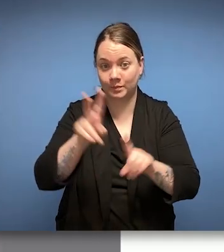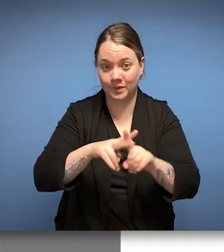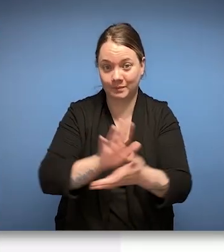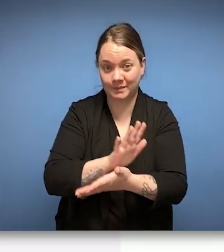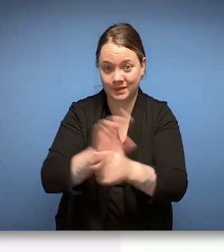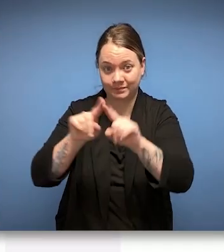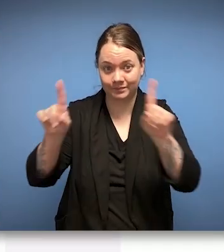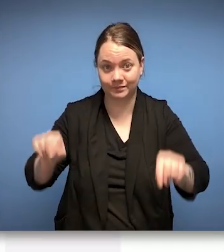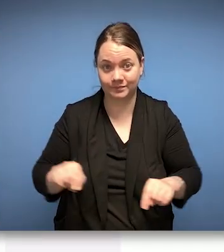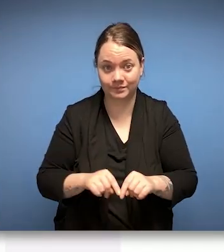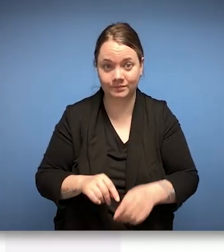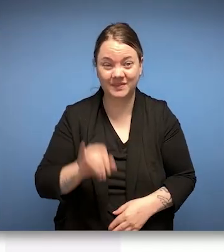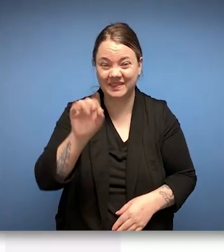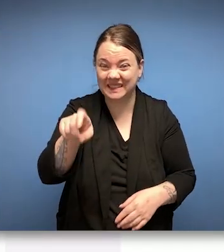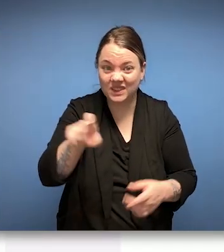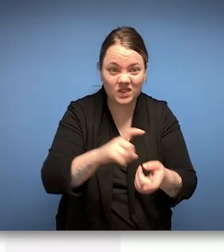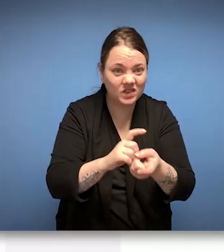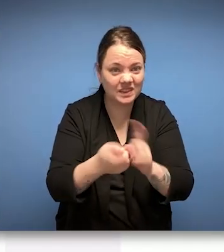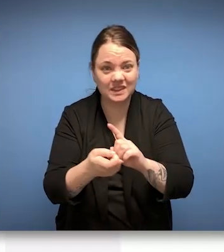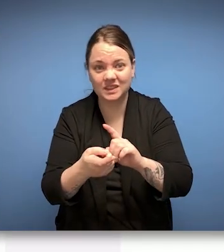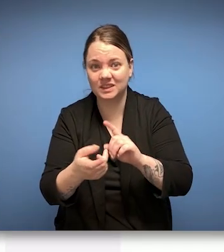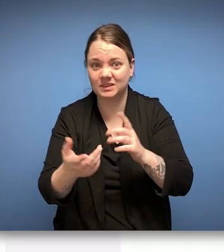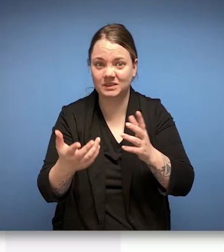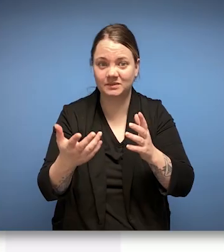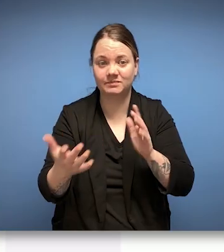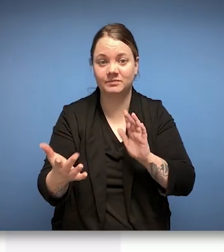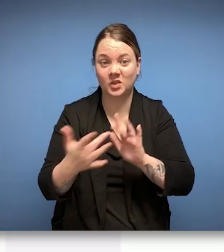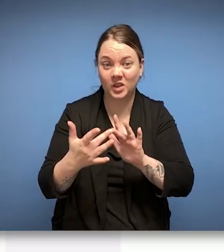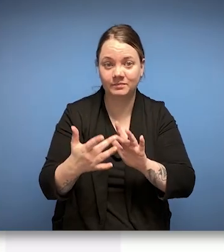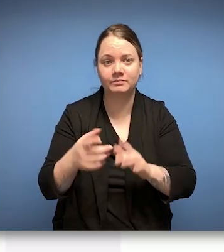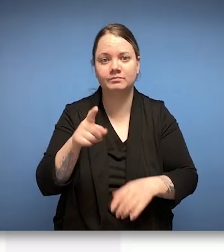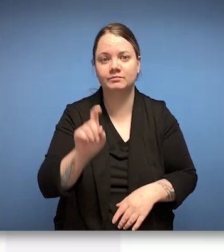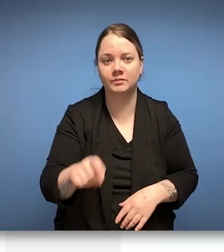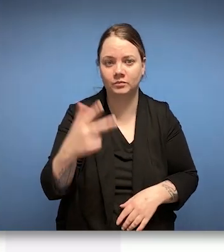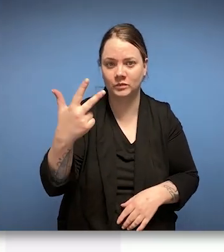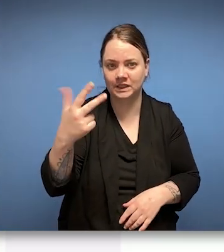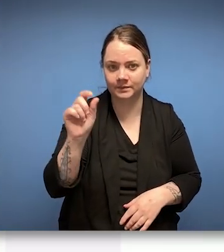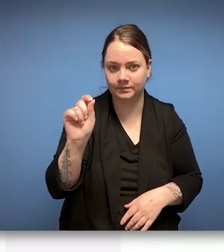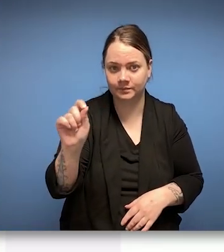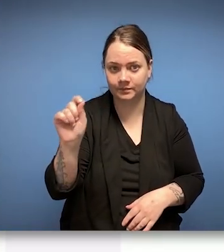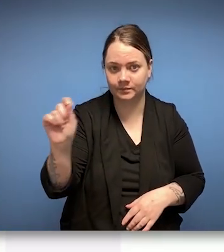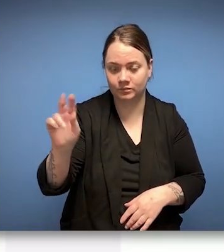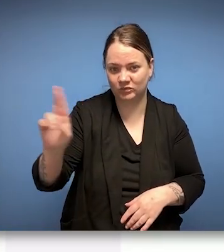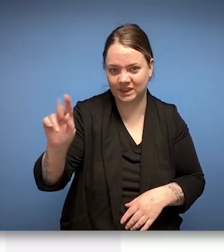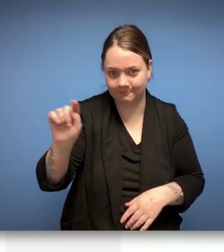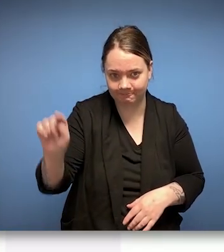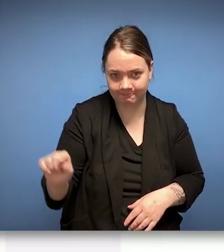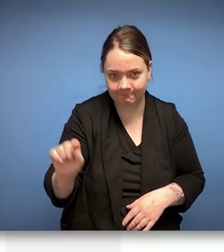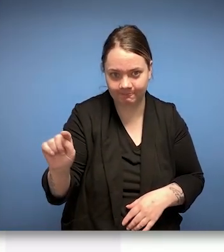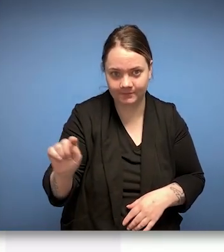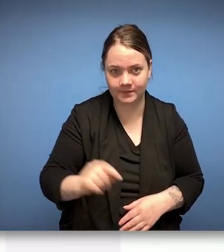page. If you need to change or cancel the appointment, click the 3 gray dots on